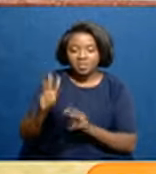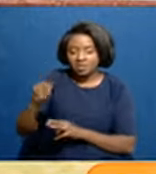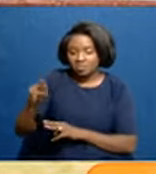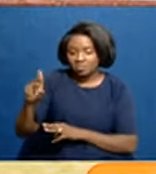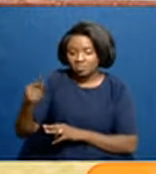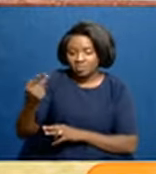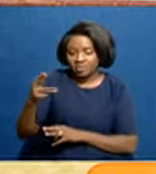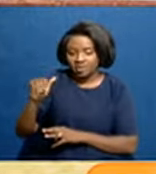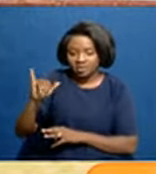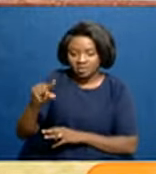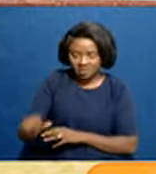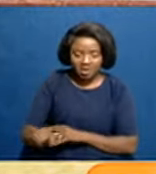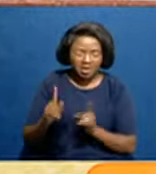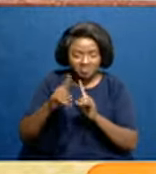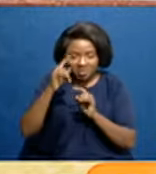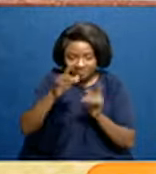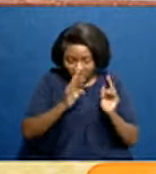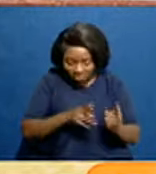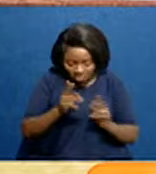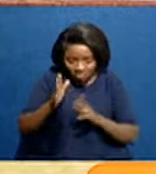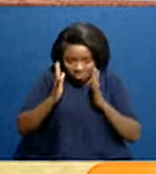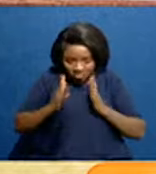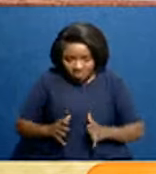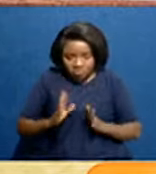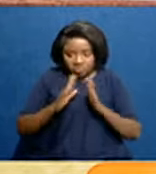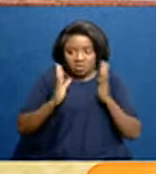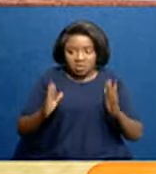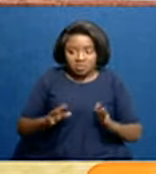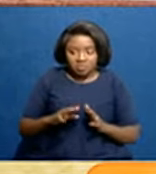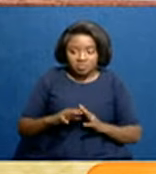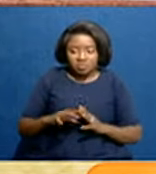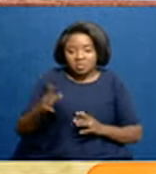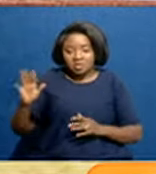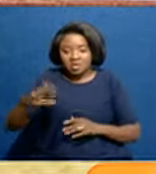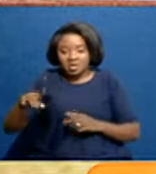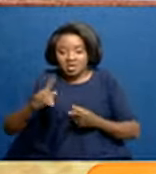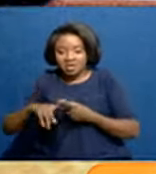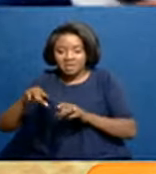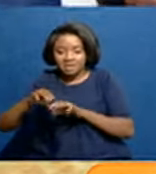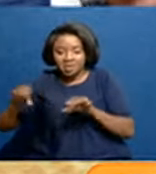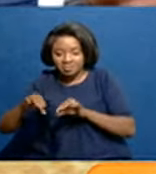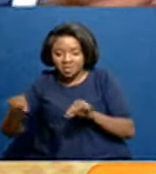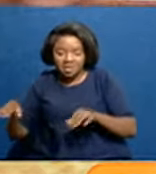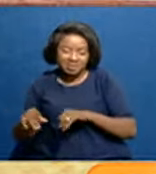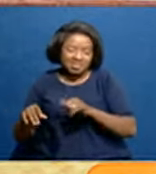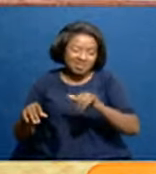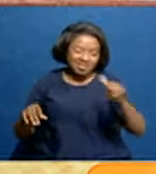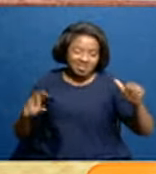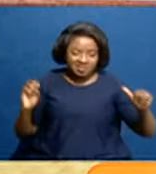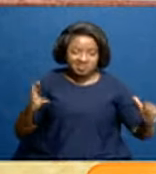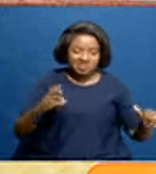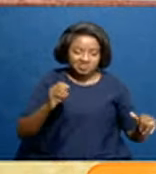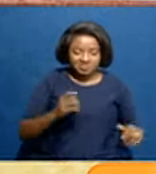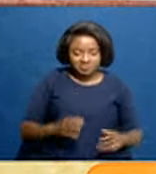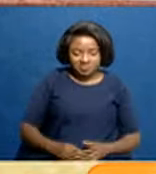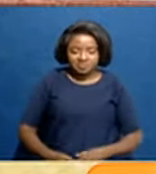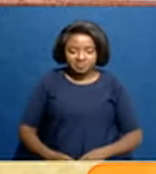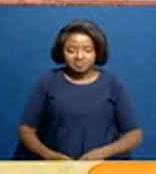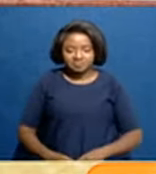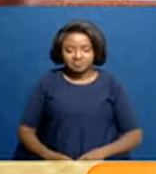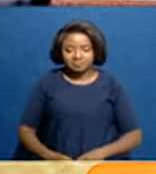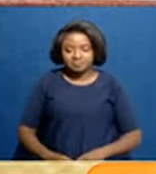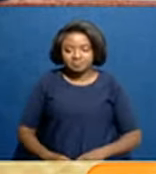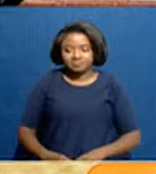only closest thing that you can get to a home is a tenement, pipeline, you know, and all those other places. Otherwise,